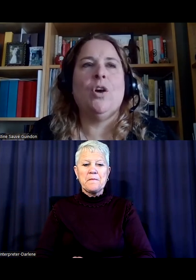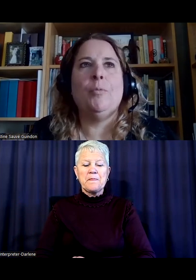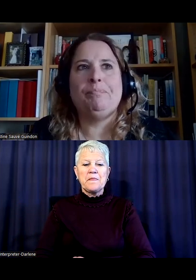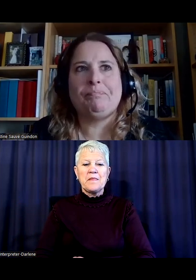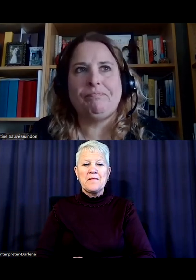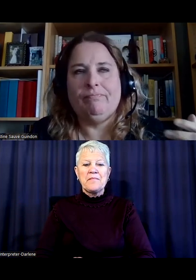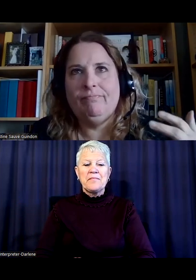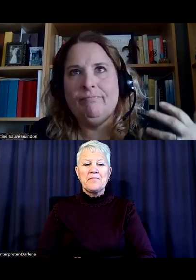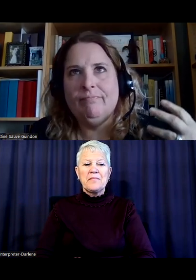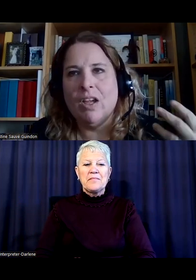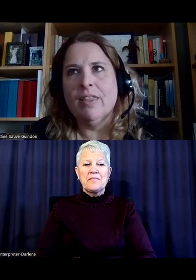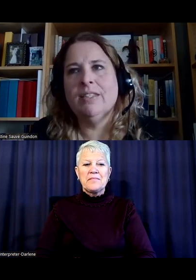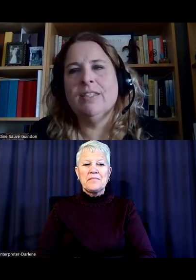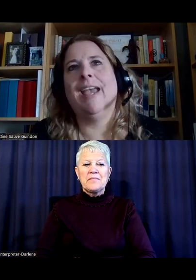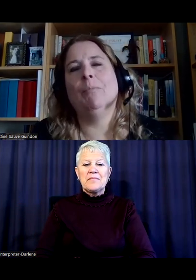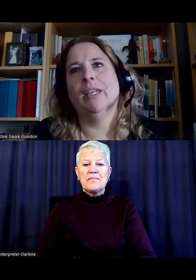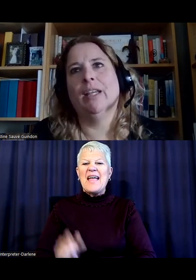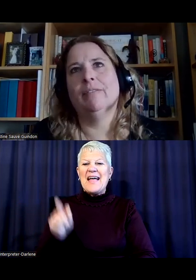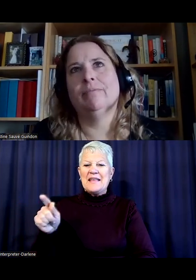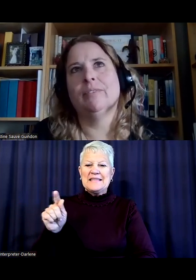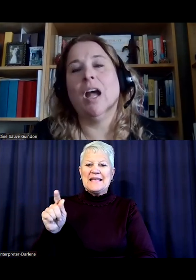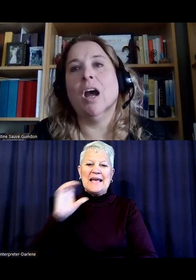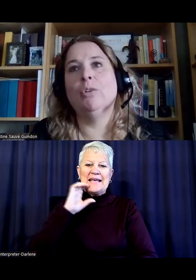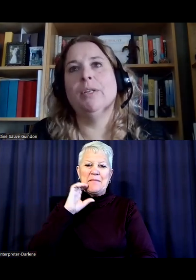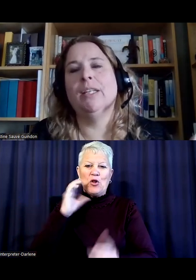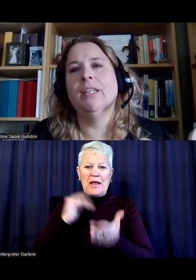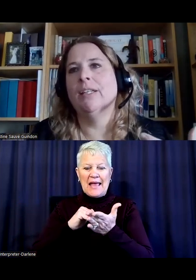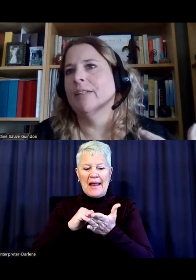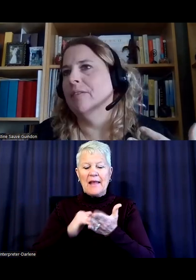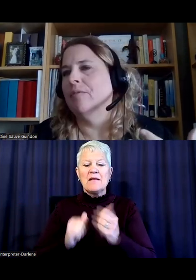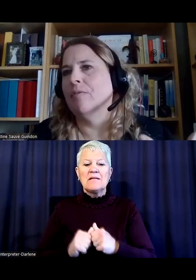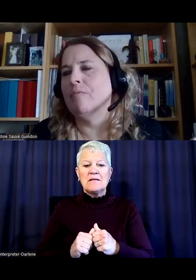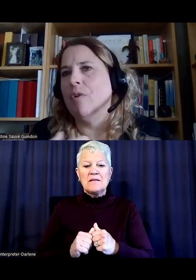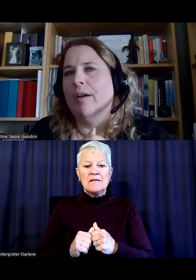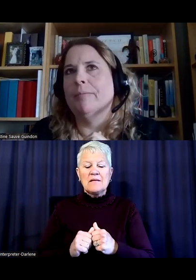So this is Campbell again.